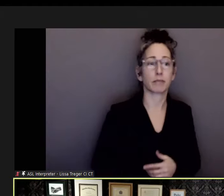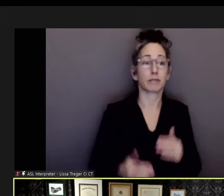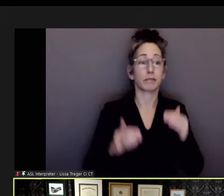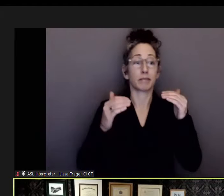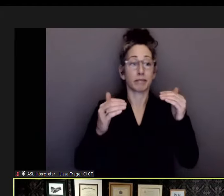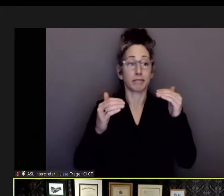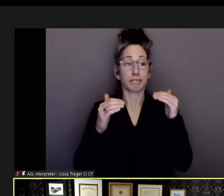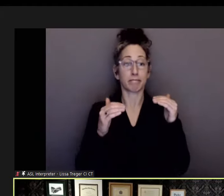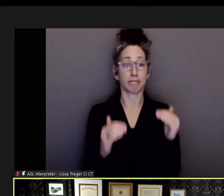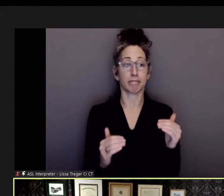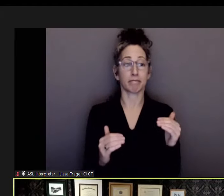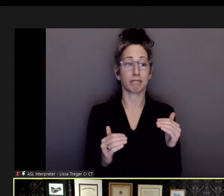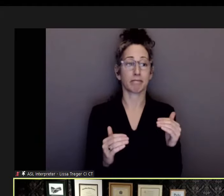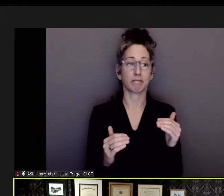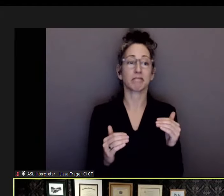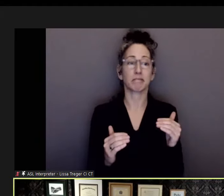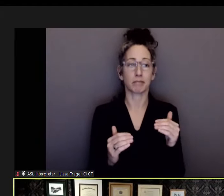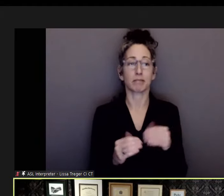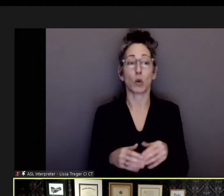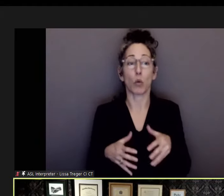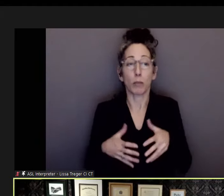HIV.